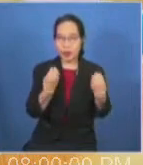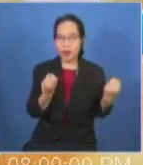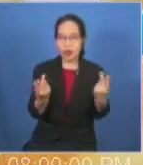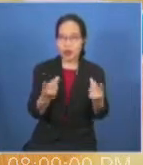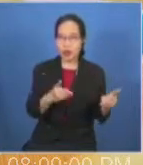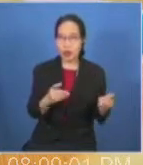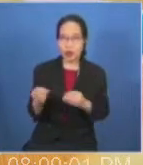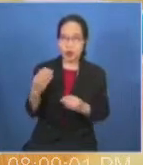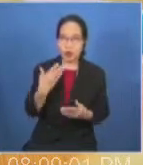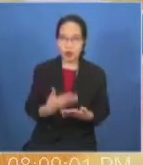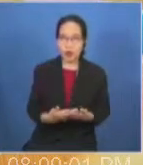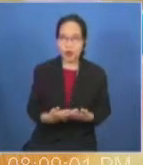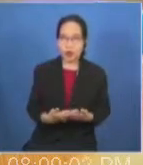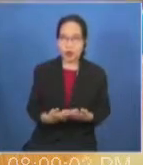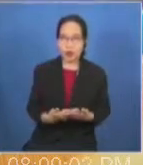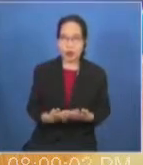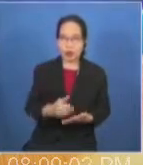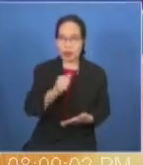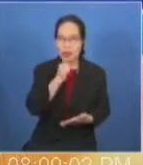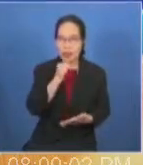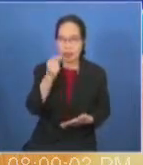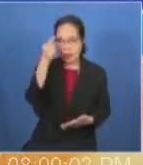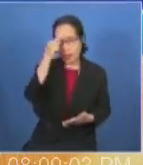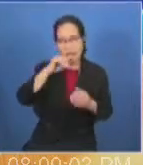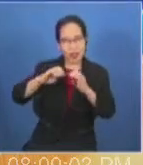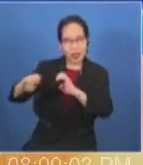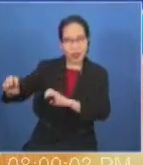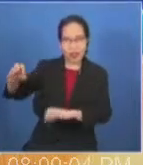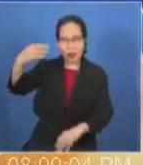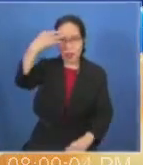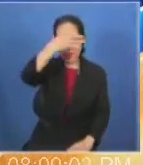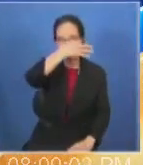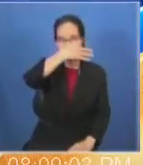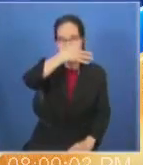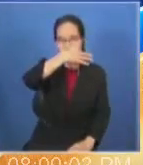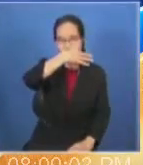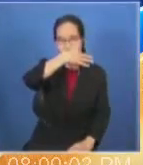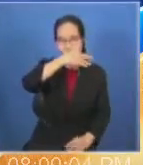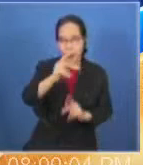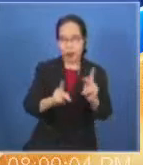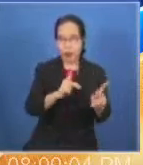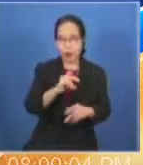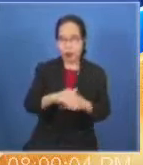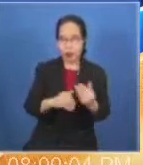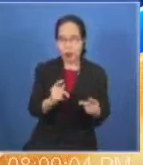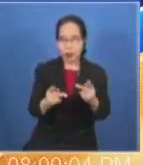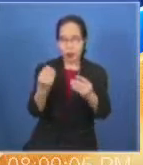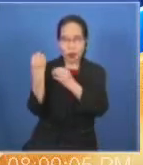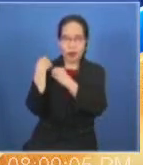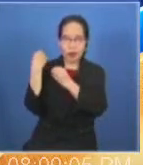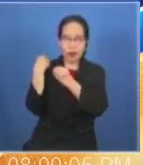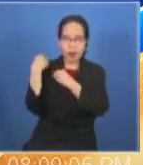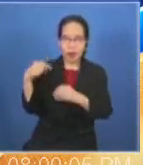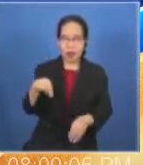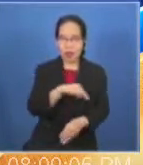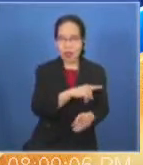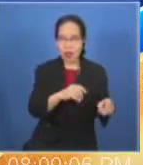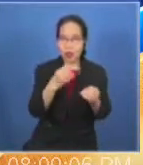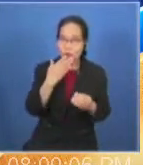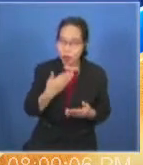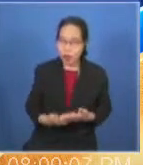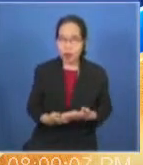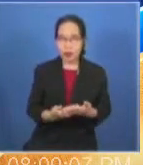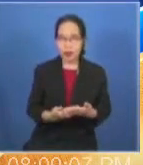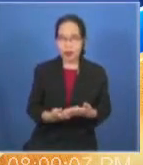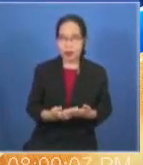As we have therefore opportunity, let us do good and not think evil of our fellow men. All of